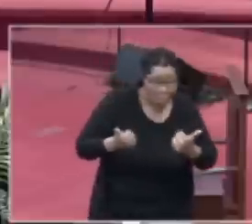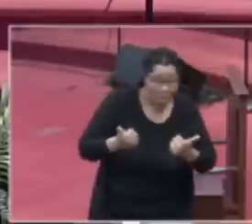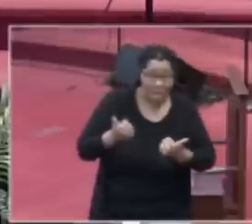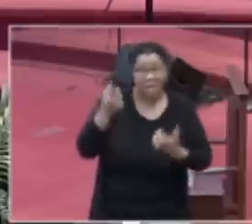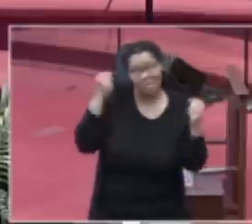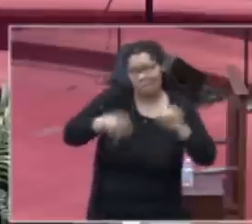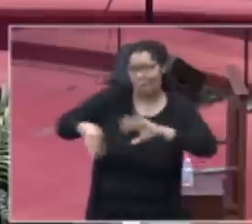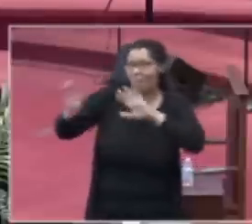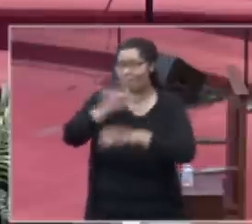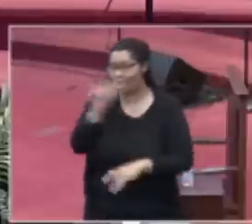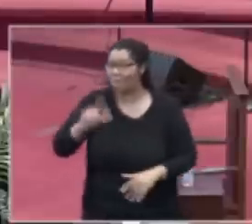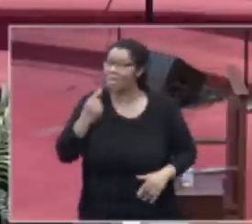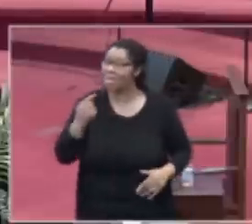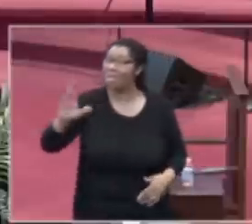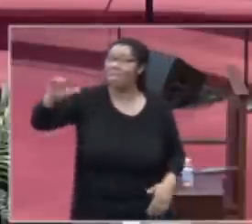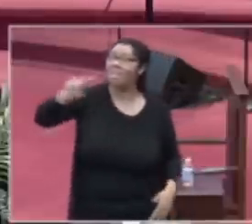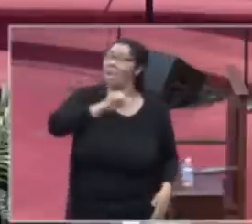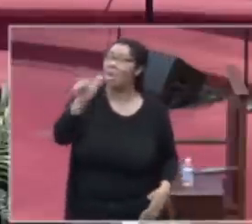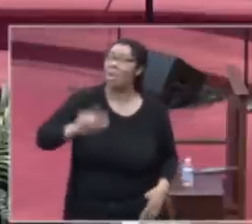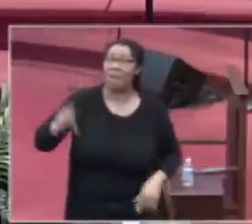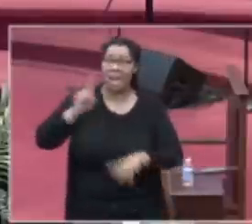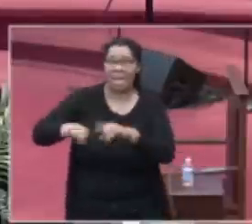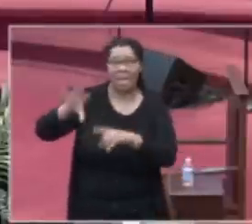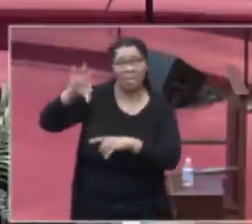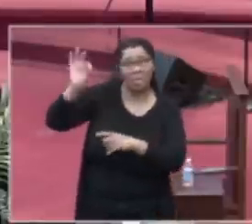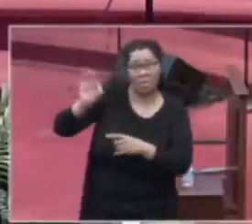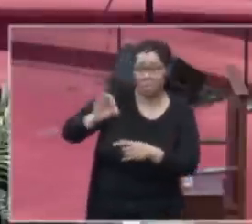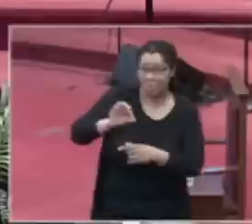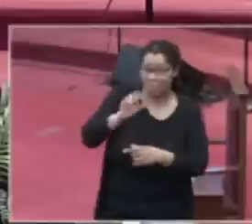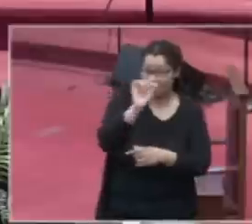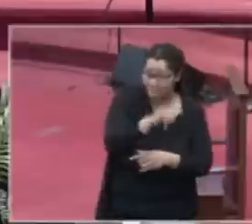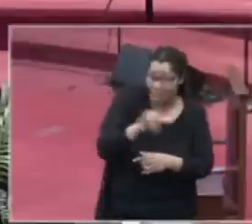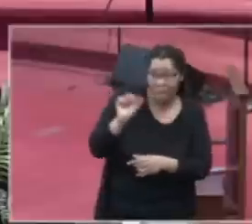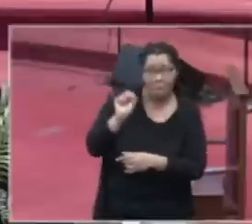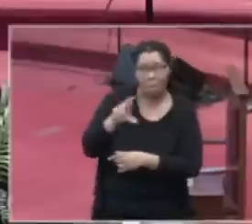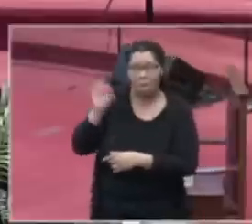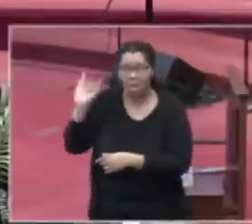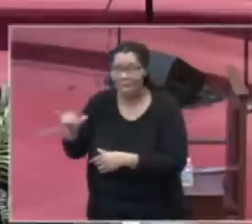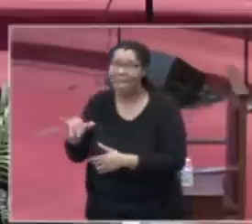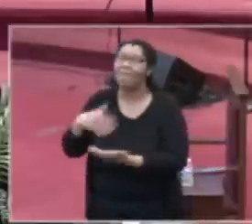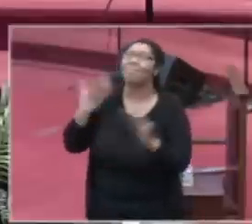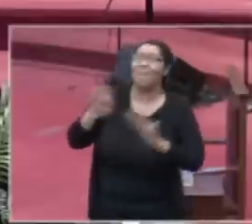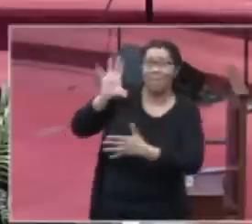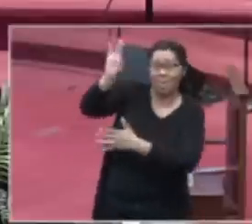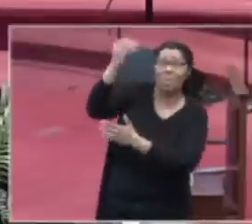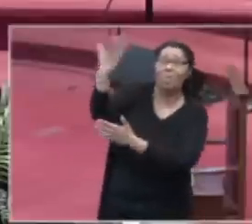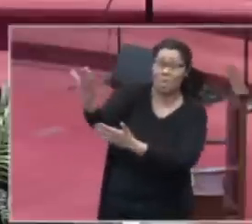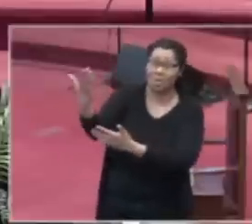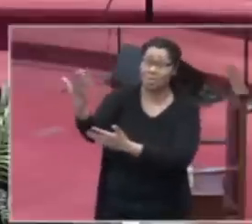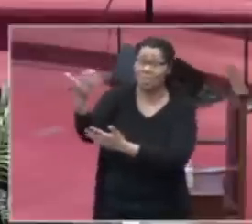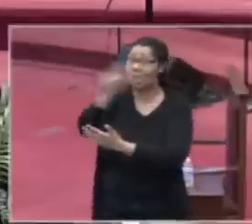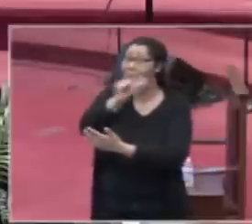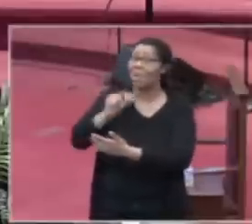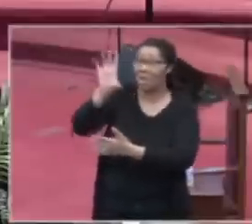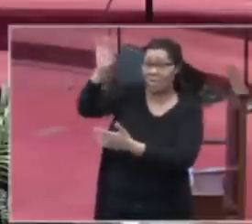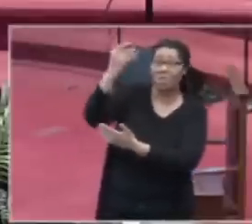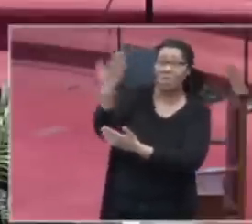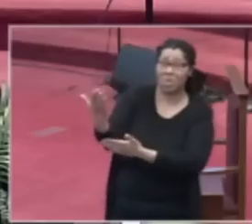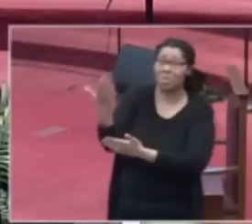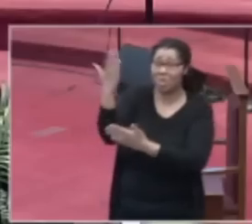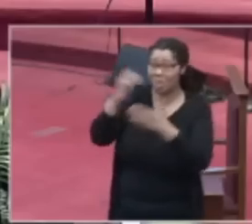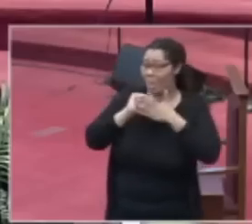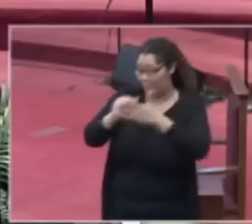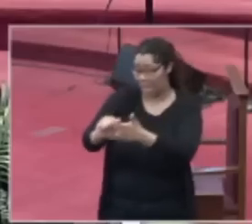the Lord and say, Lord, I can't choose A or B. I'm choosing you. And because I choose you, you lead